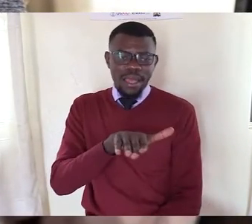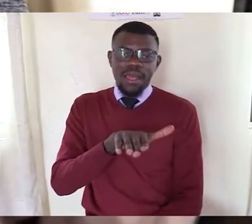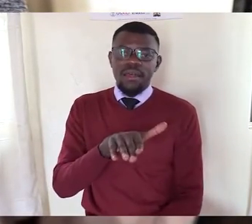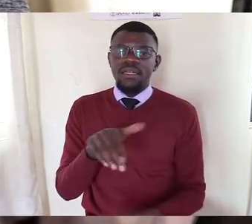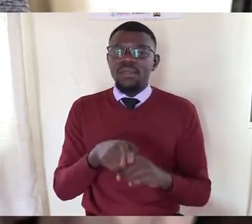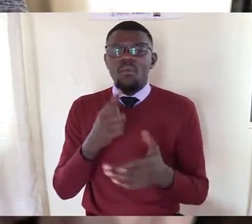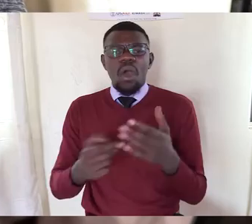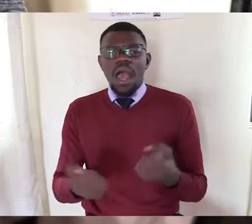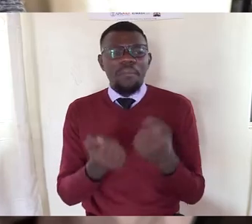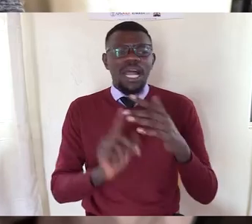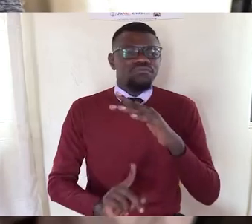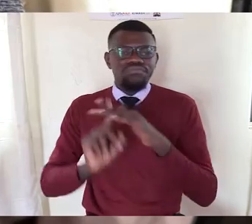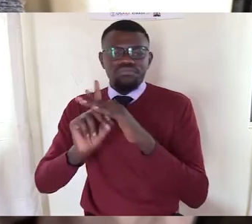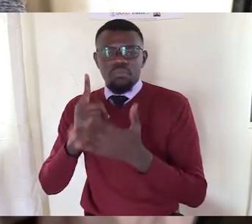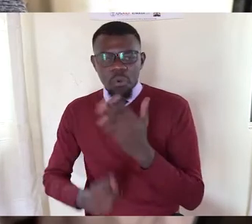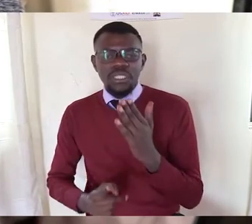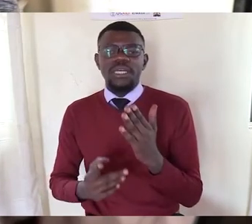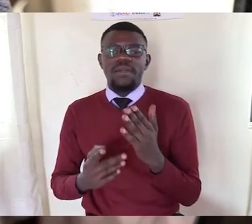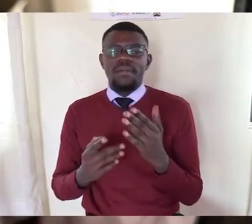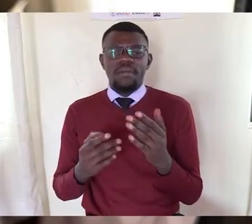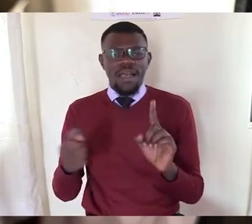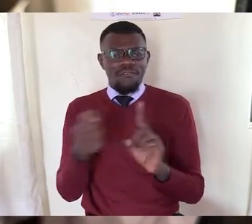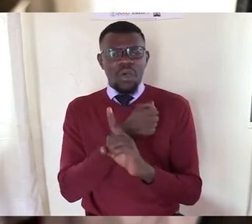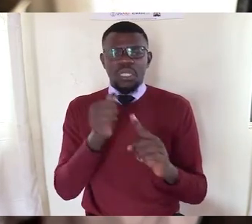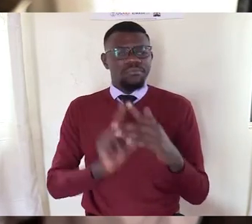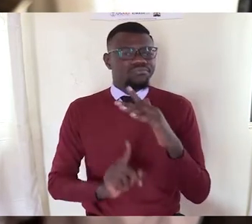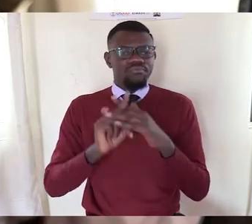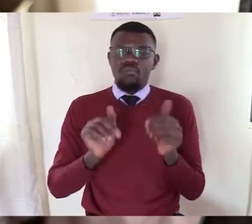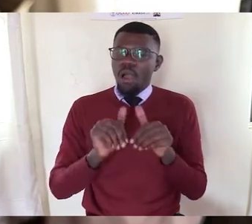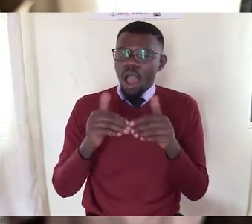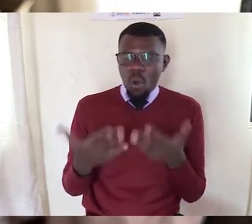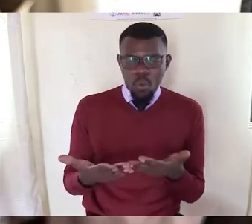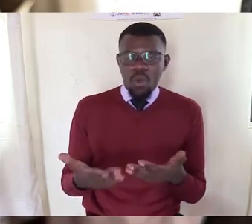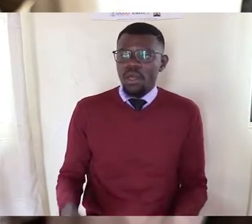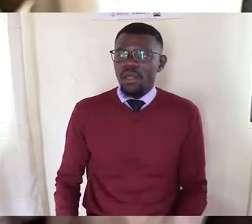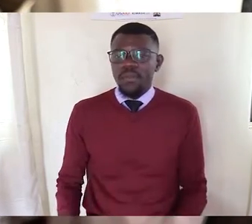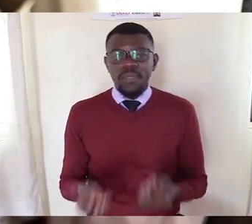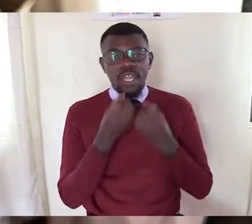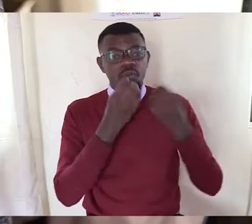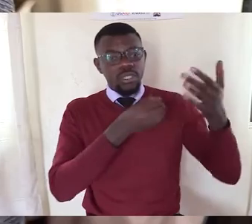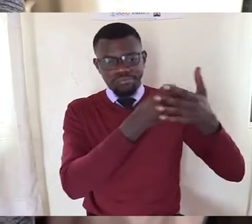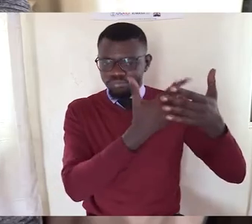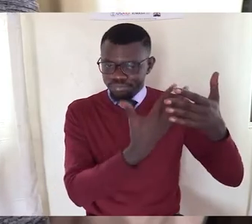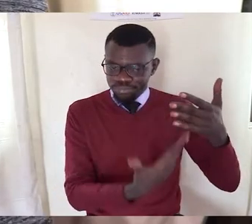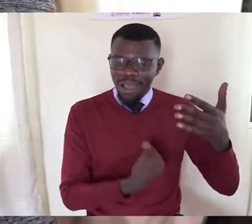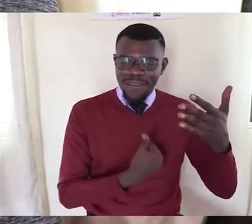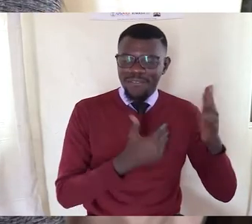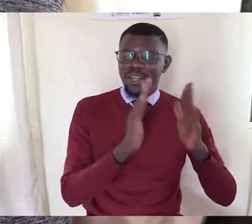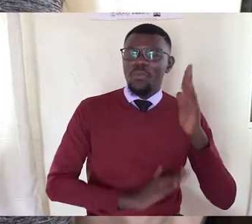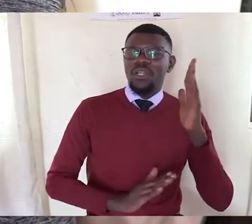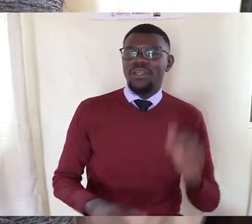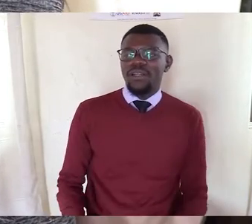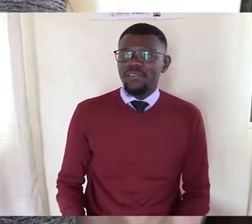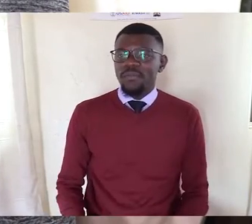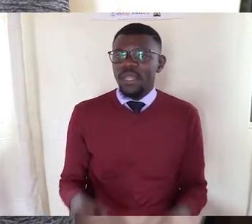took place and what really triggered the violence. So you have all that information in our report,